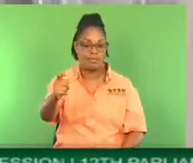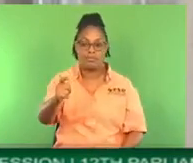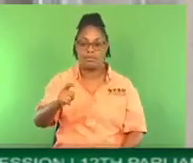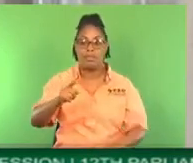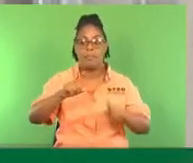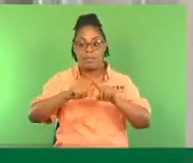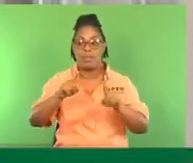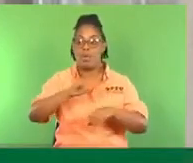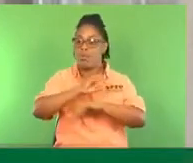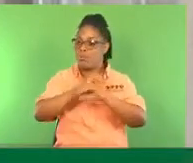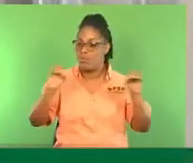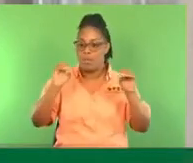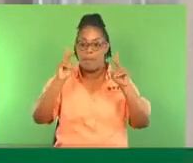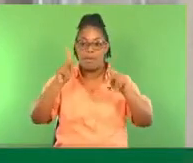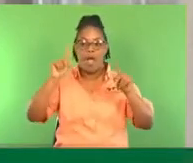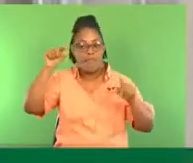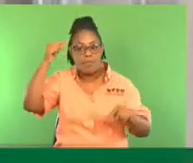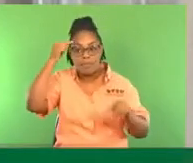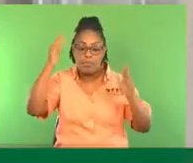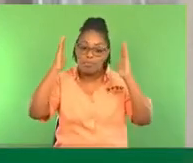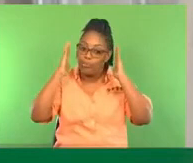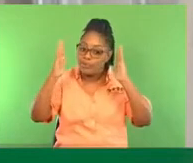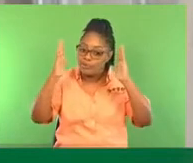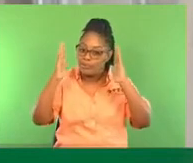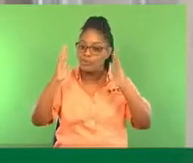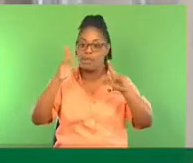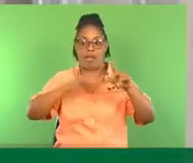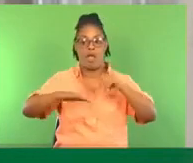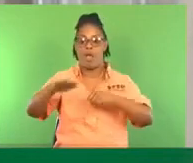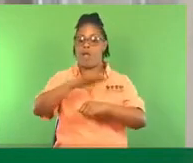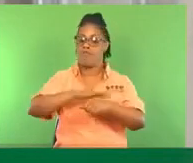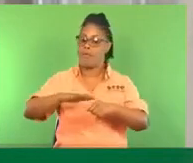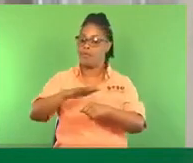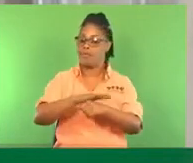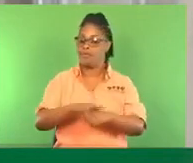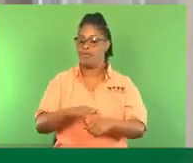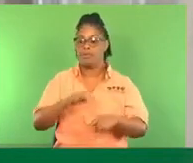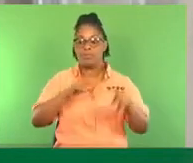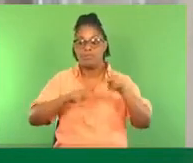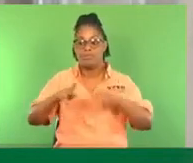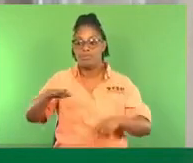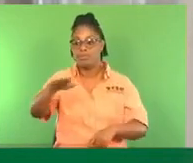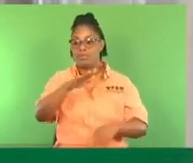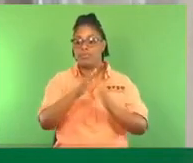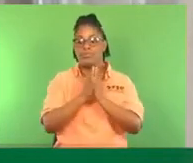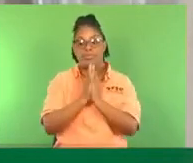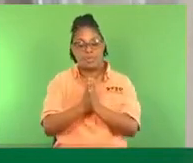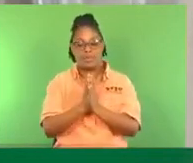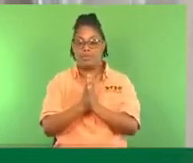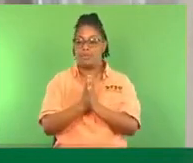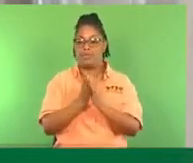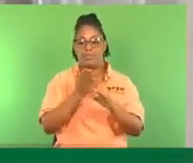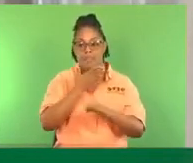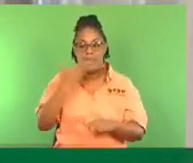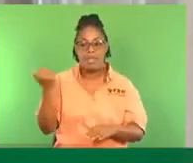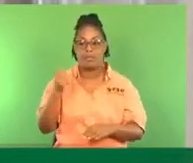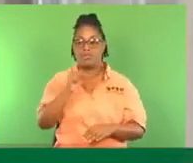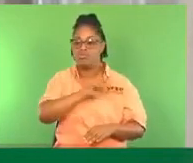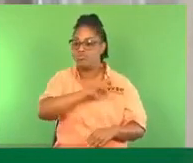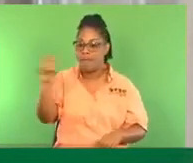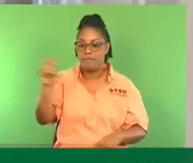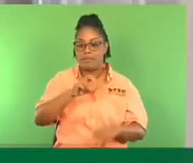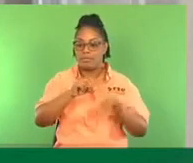come to them yet. Madam Speaker, constituents of Cumuto Manzanilla have been clamoring for a better transport system. The